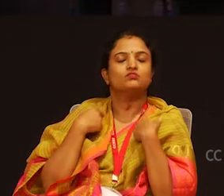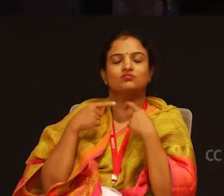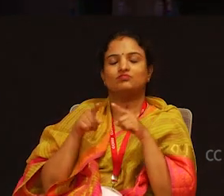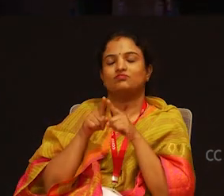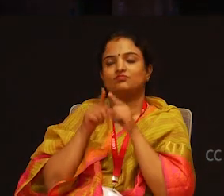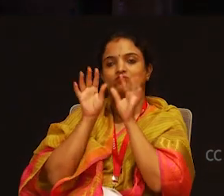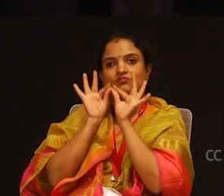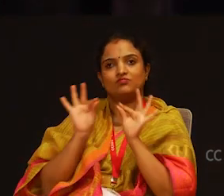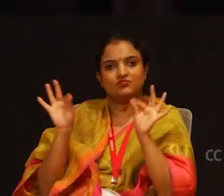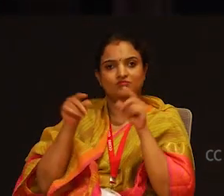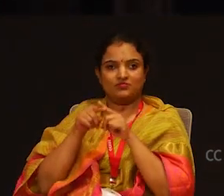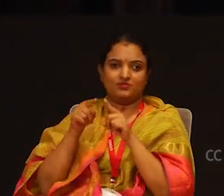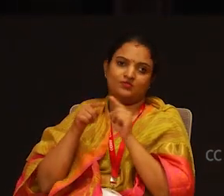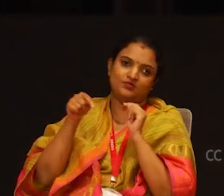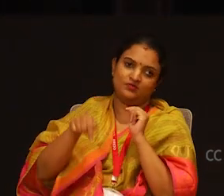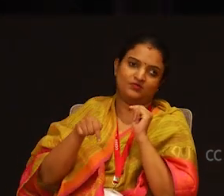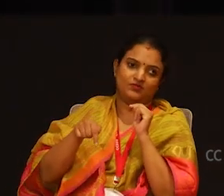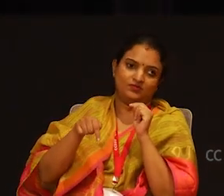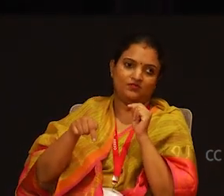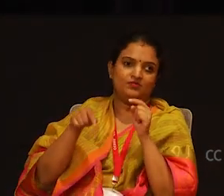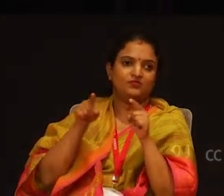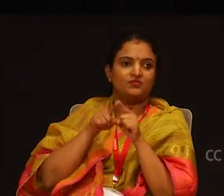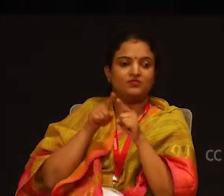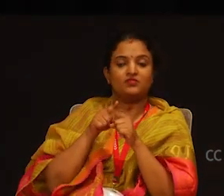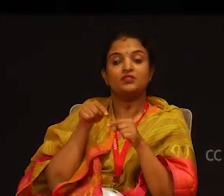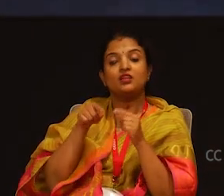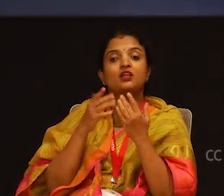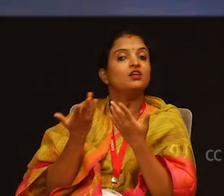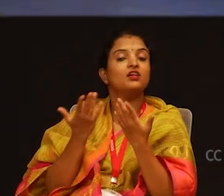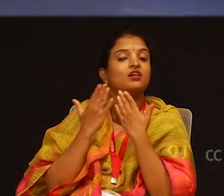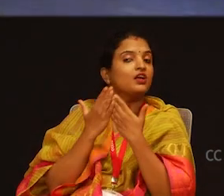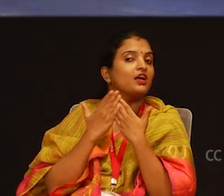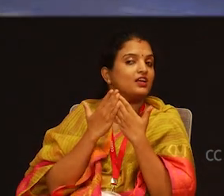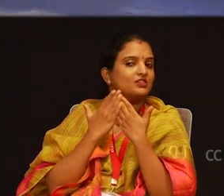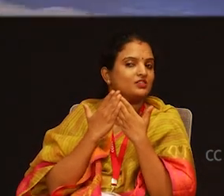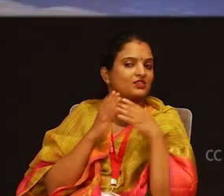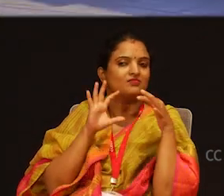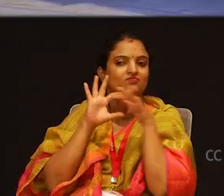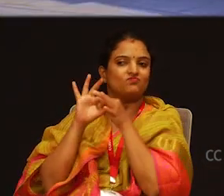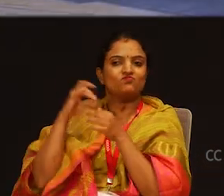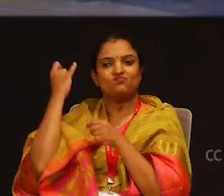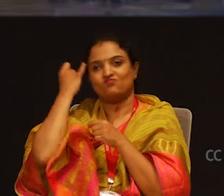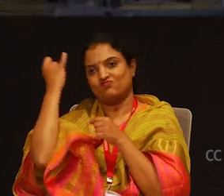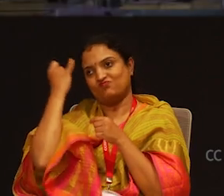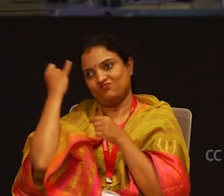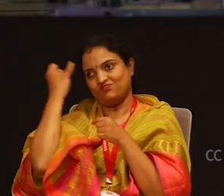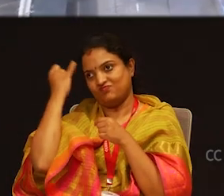Peace, Prashanti Nilayam, where education meets innovation.